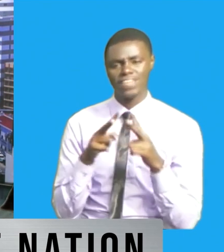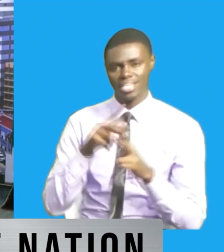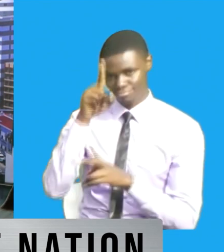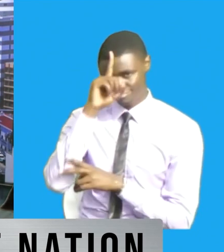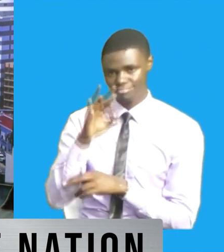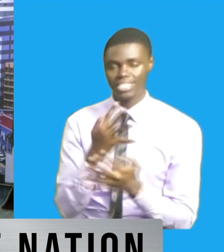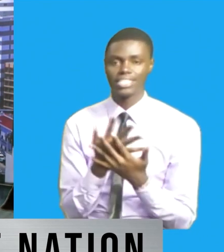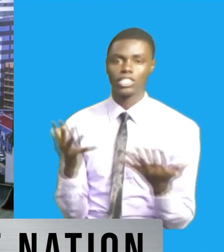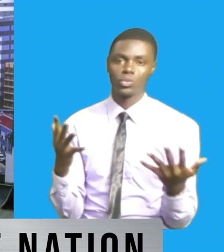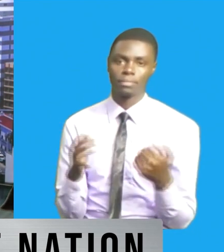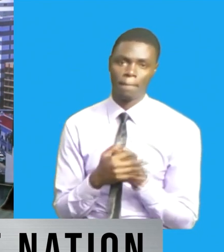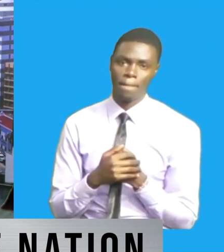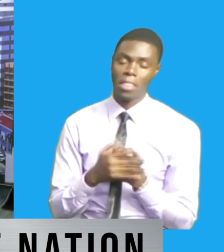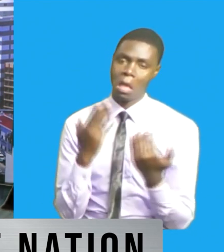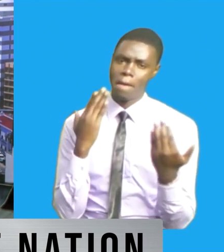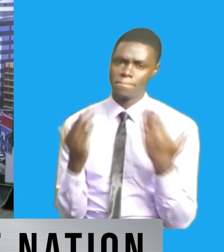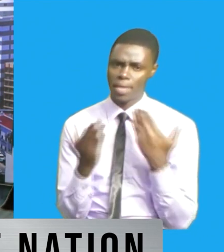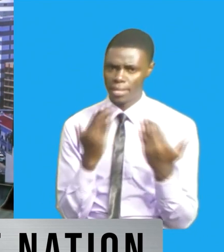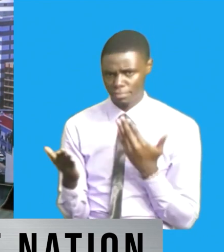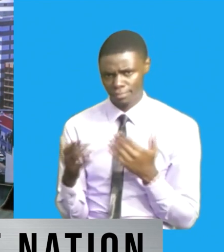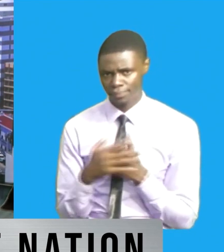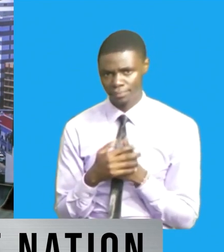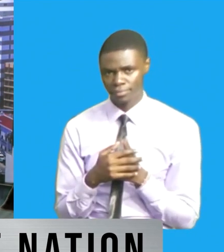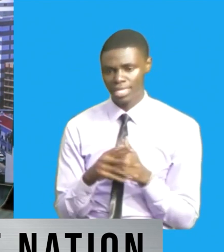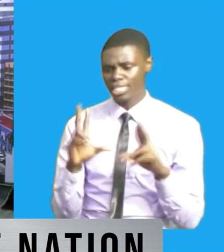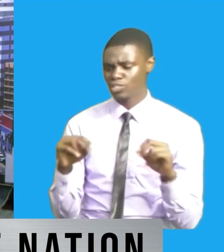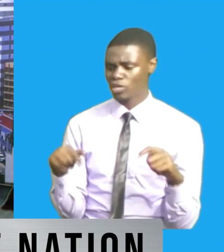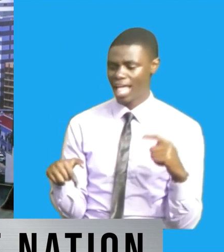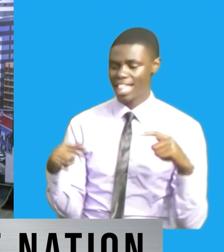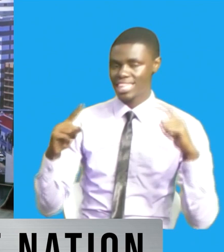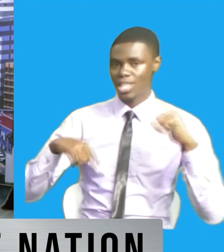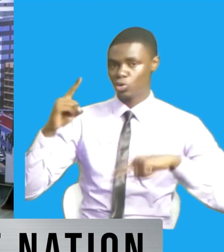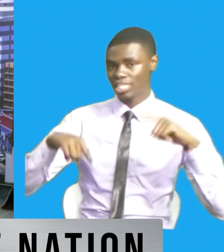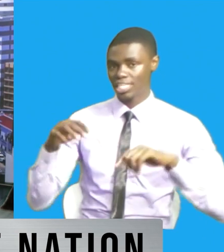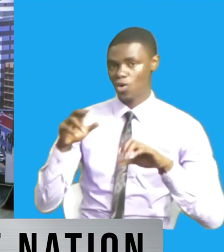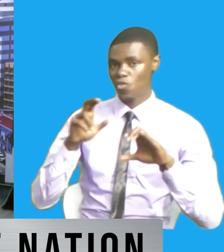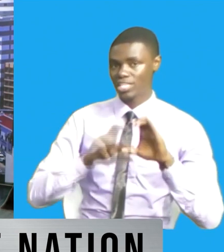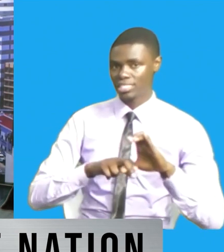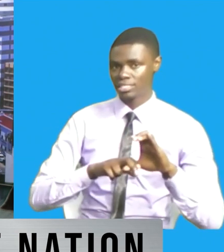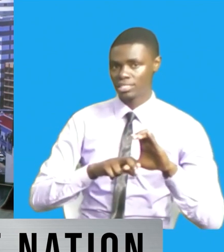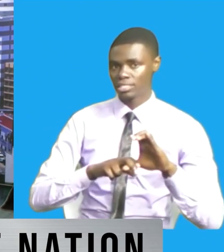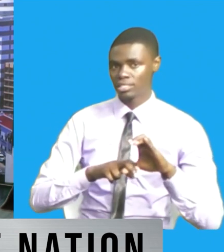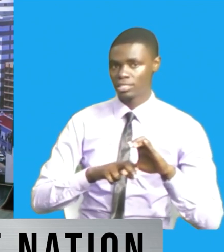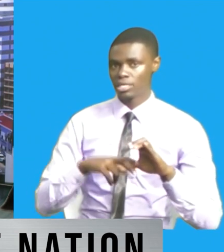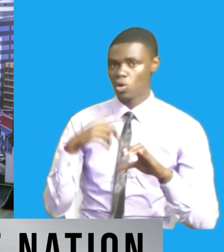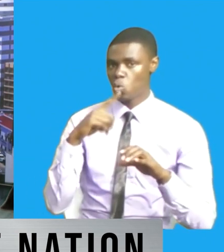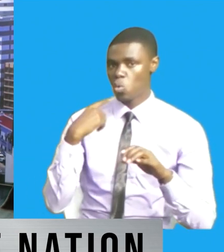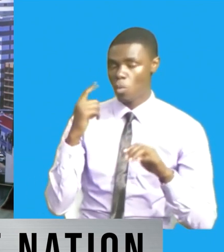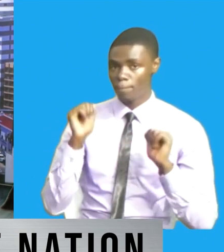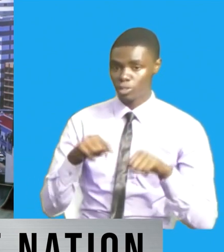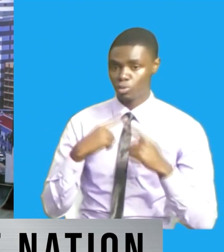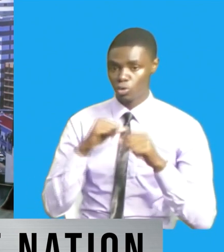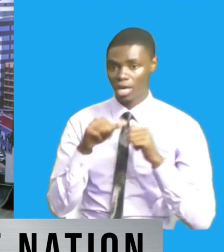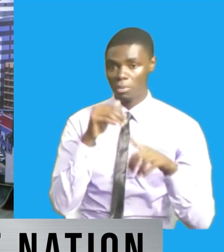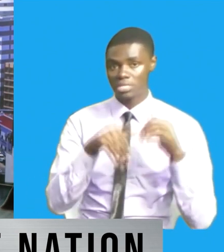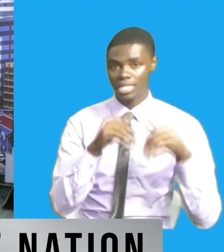issues, and I feel that maybe it's not the contestants of the seats, wale walipigania viti ndio wanafaa kuongea mambo ya IBC.